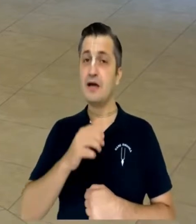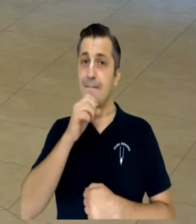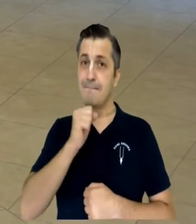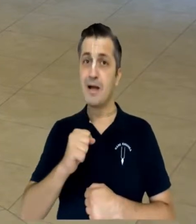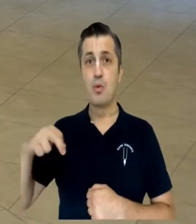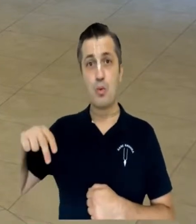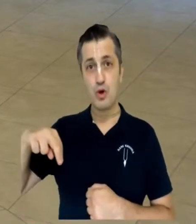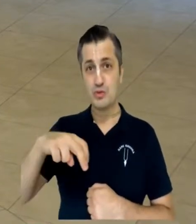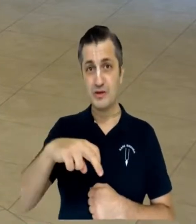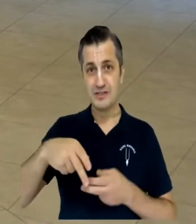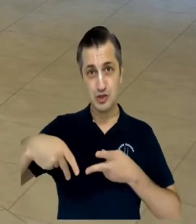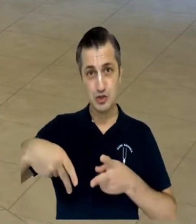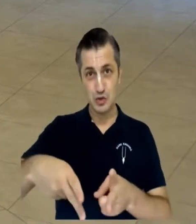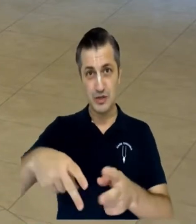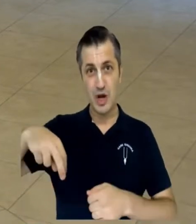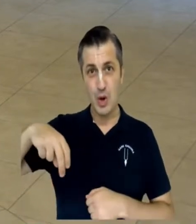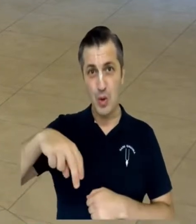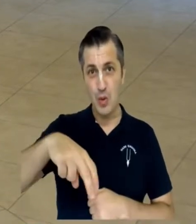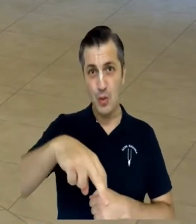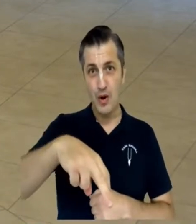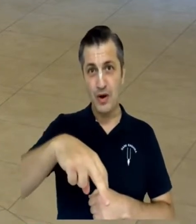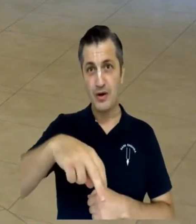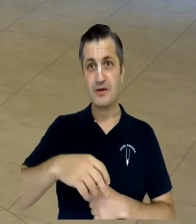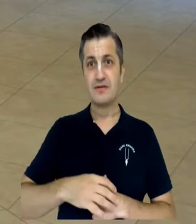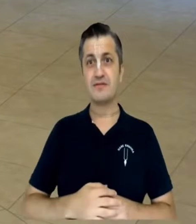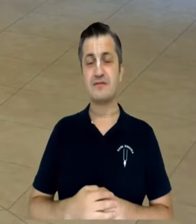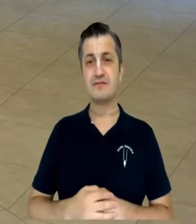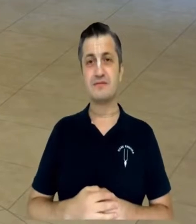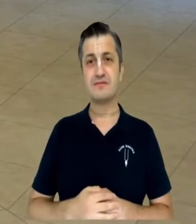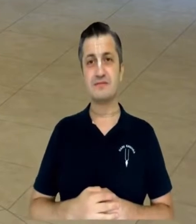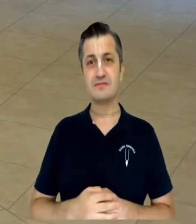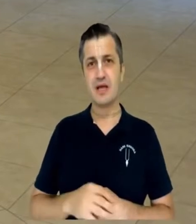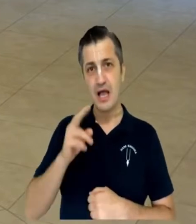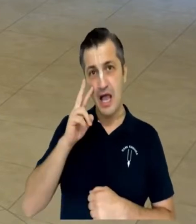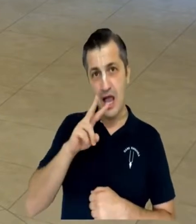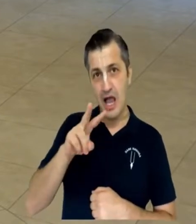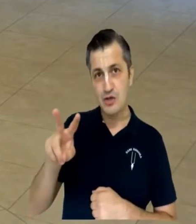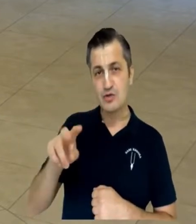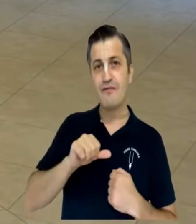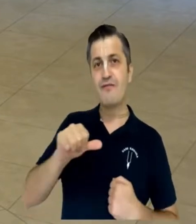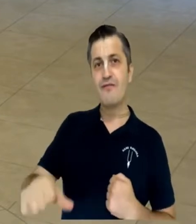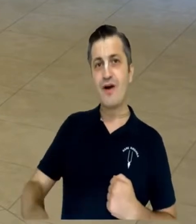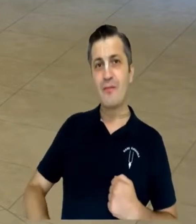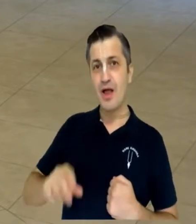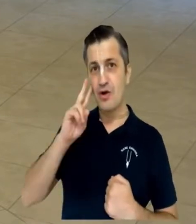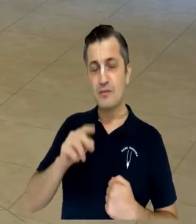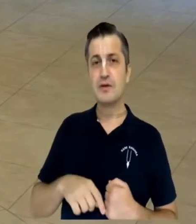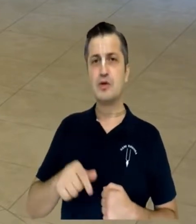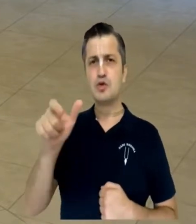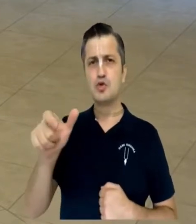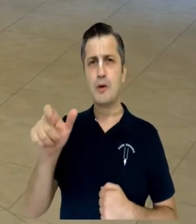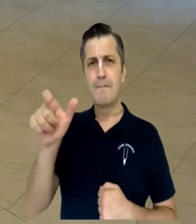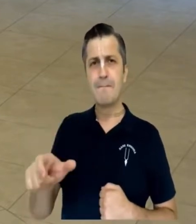a street, and then he walked past a farm, and then he saw two farmers working. So they were kind of like on